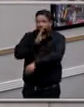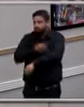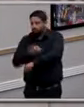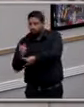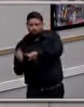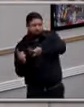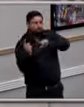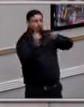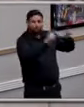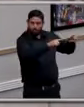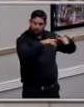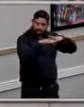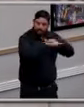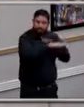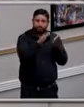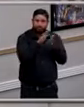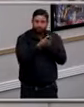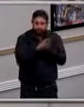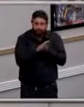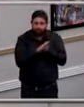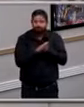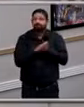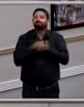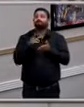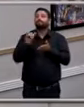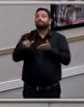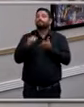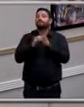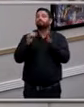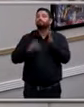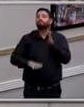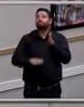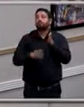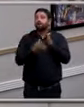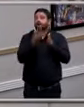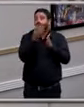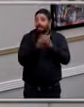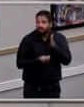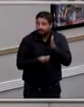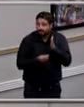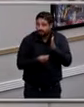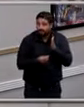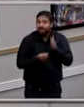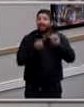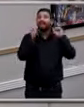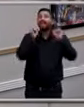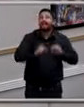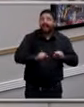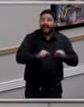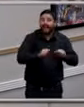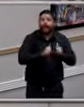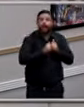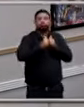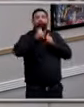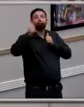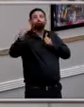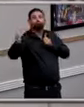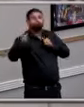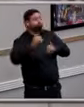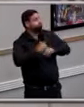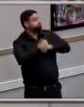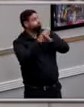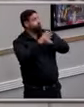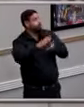that, and a child is absent, can they revert to the asynchronous learning at home? And